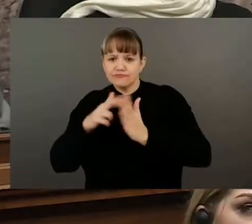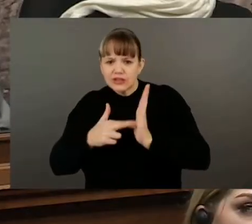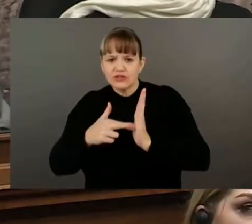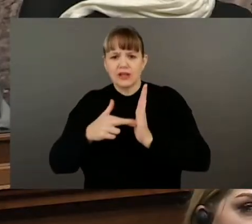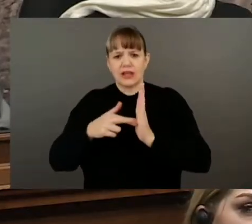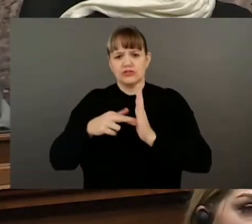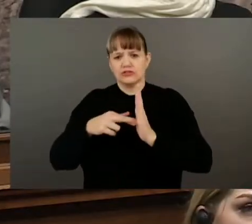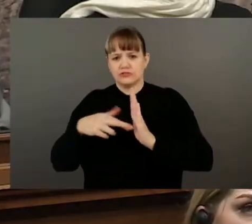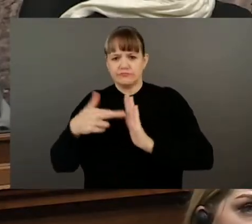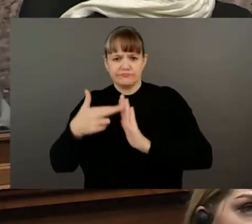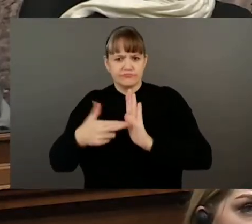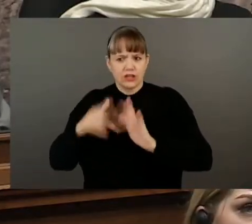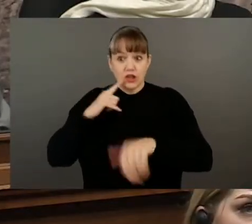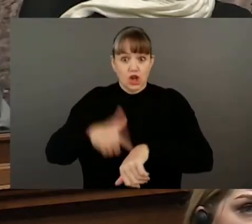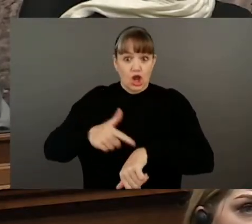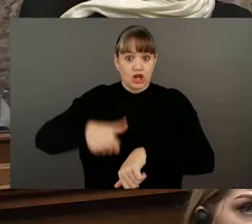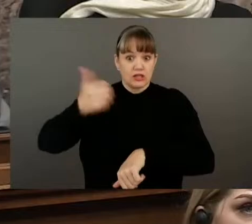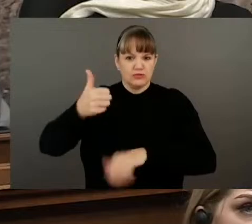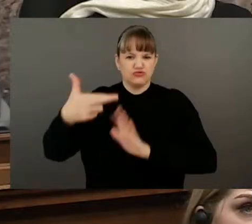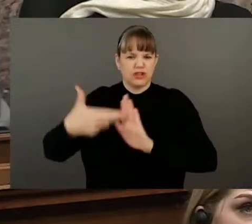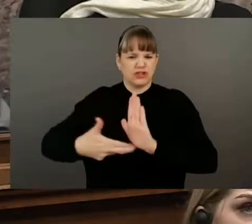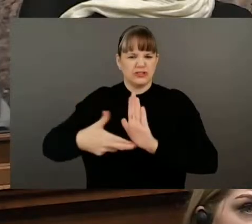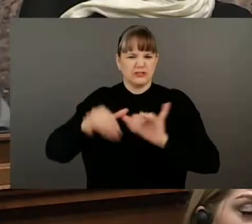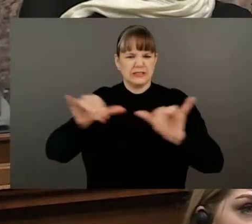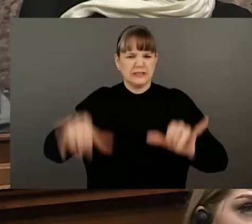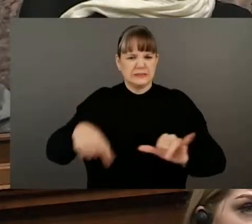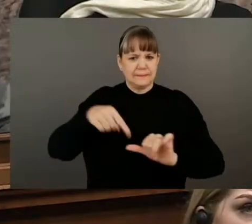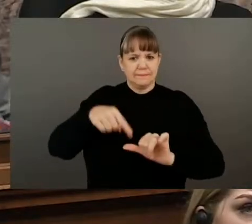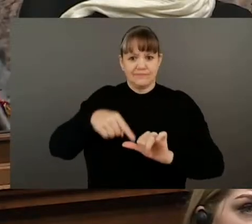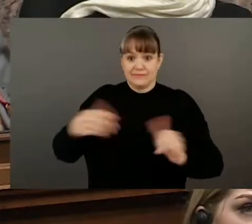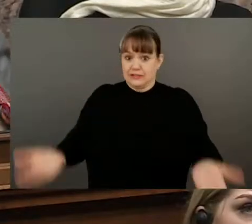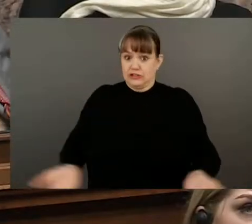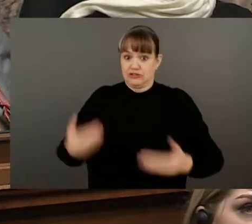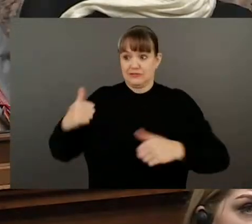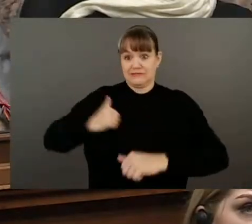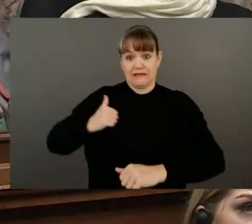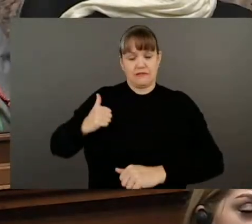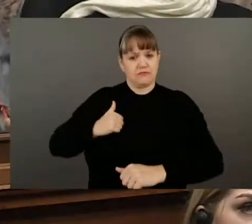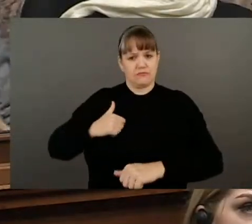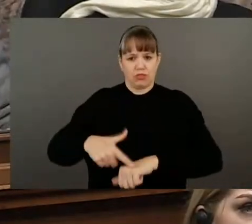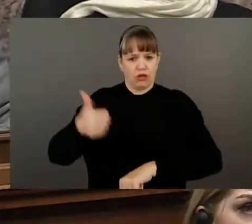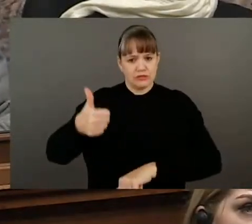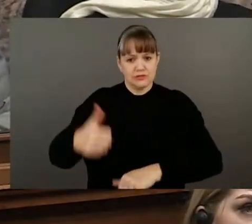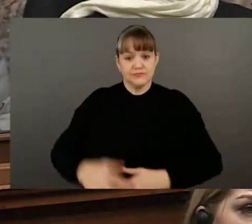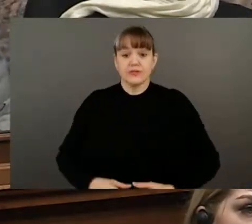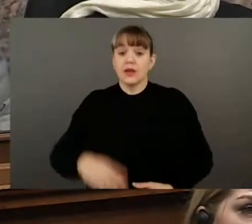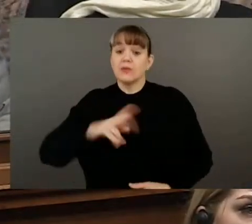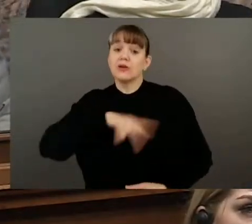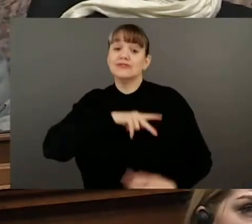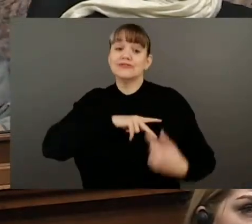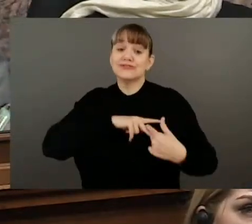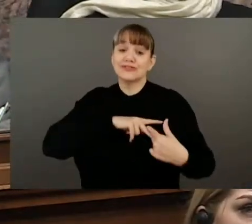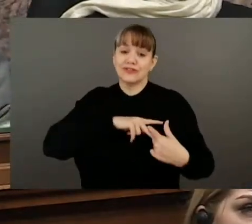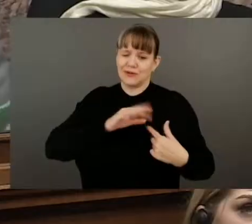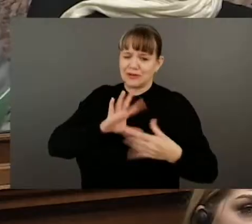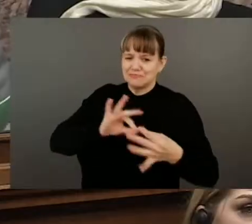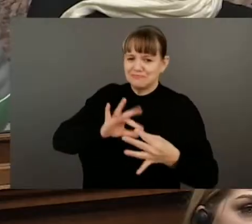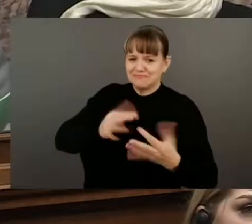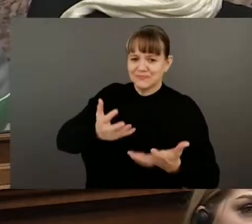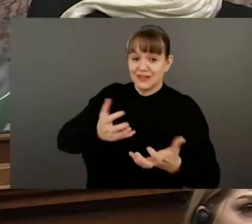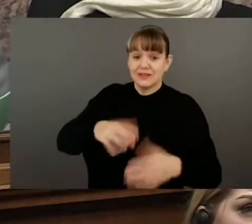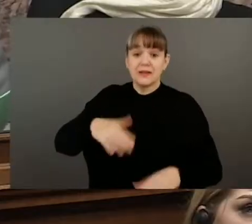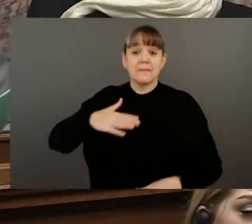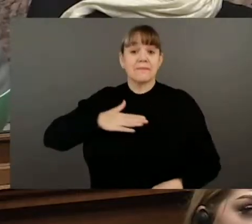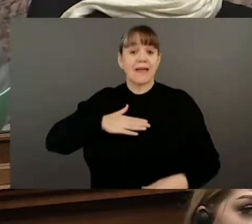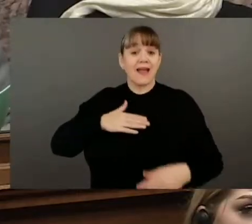in Canada. I also want to share something personal. My own grandfather was a renowned TCM practitioner. I